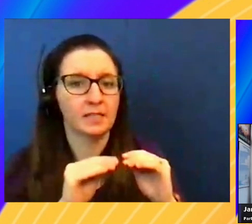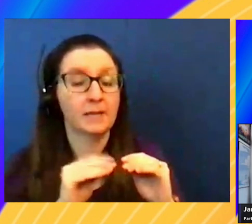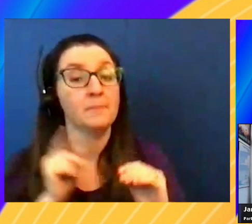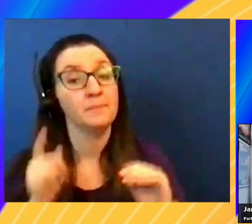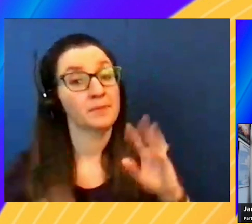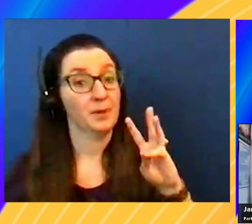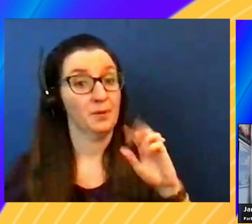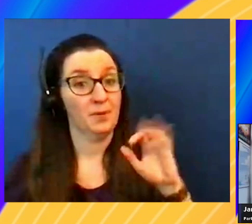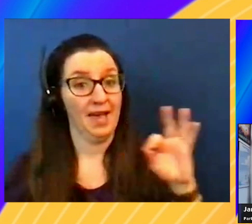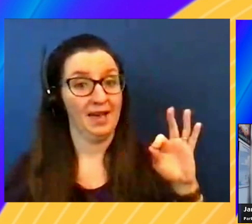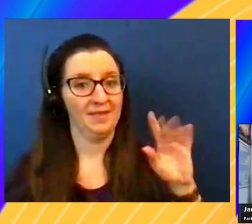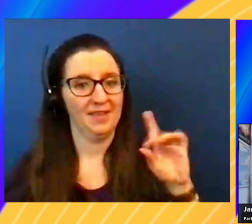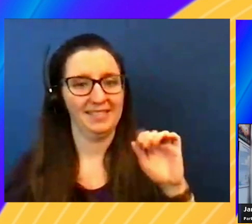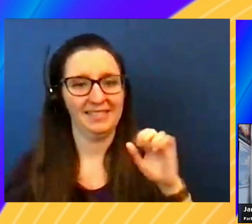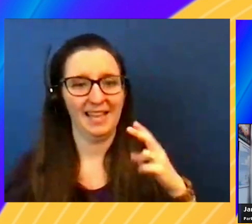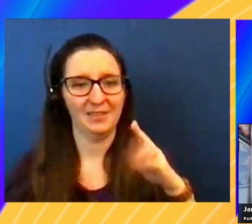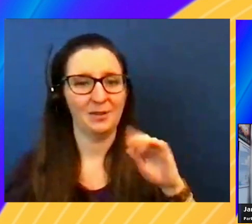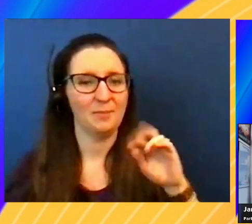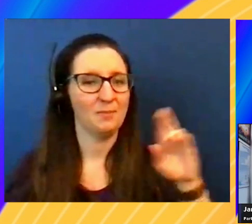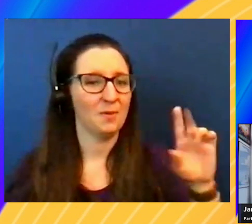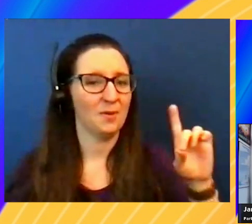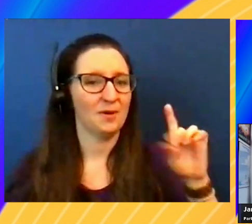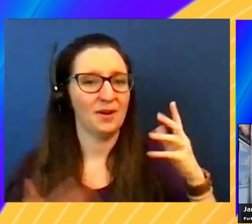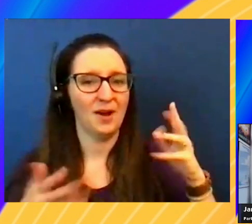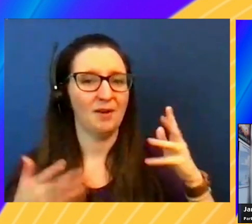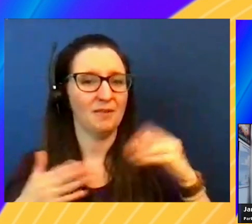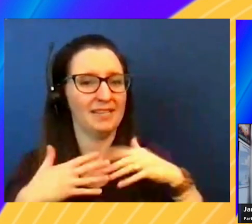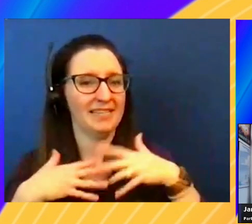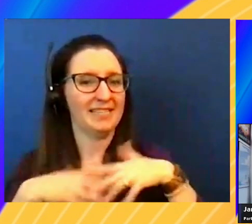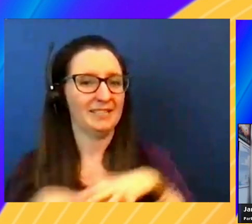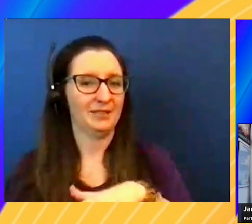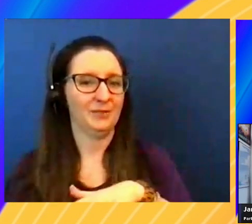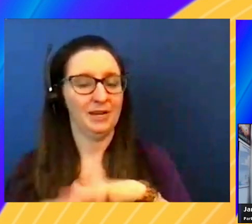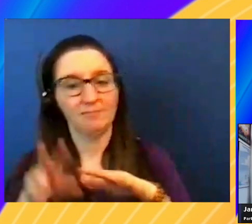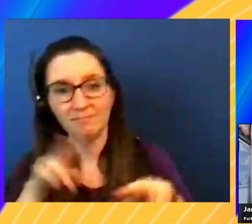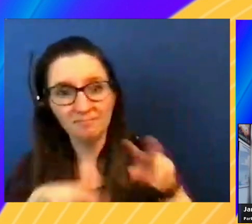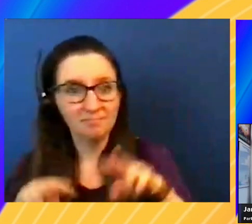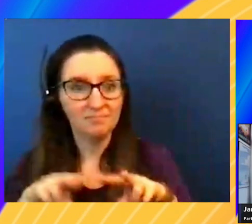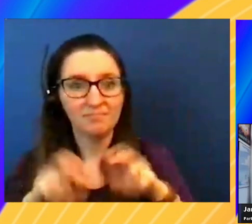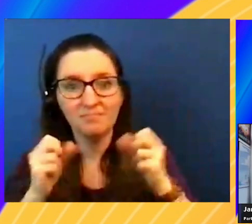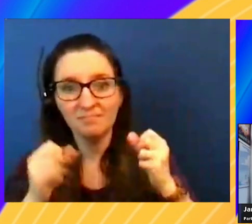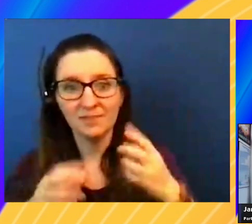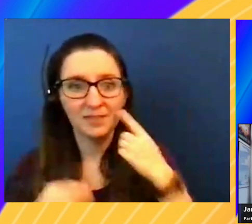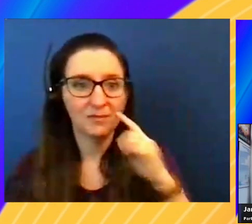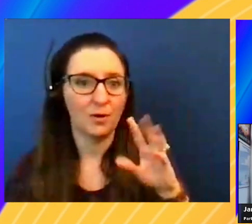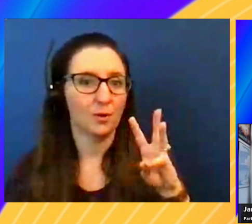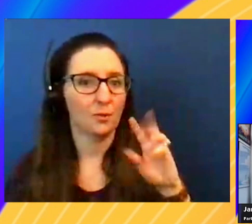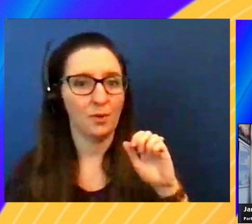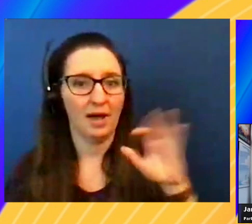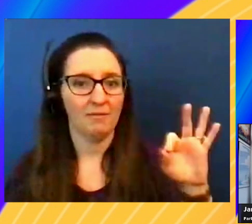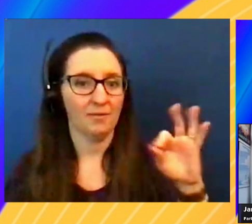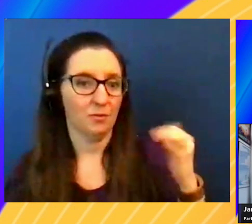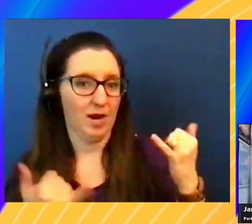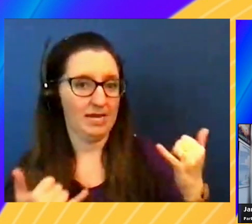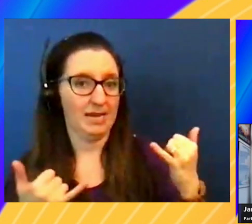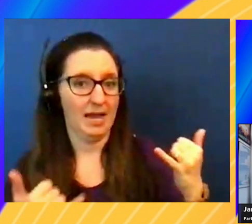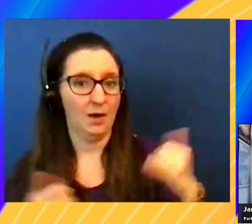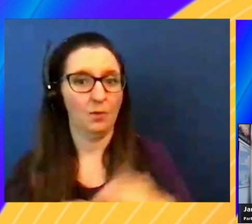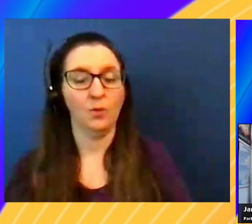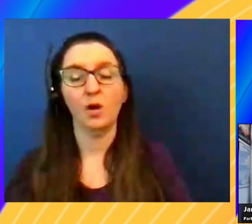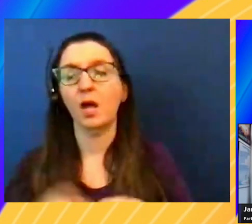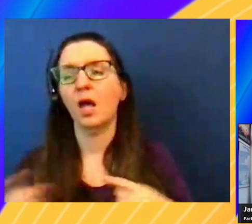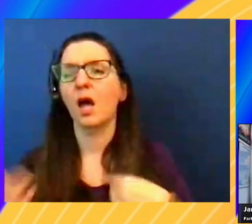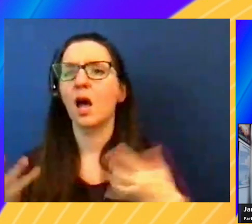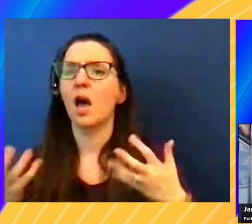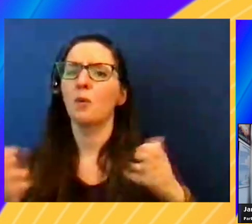already created. I'm monitoring a lot of data, a lot of log groups for WAF. But from here, I want to be able to set